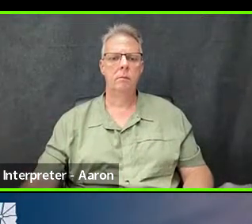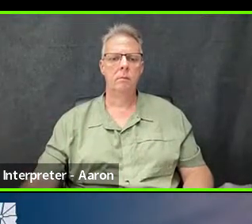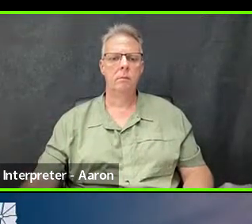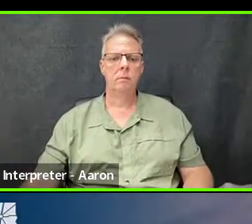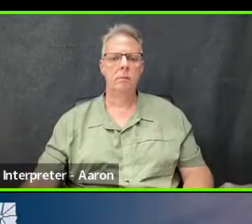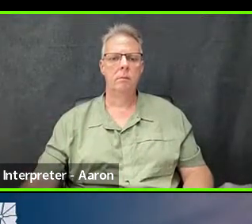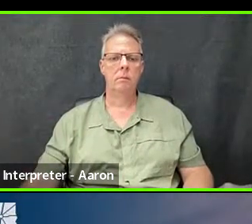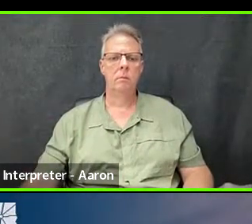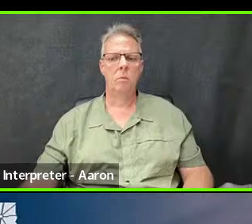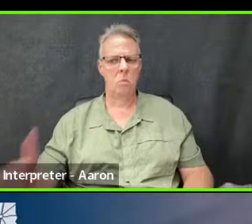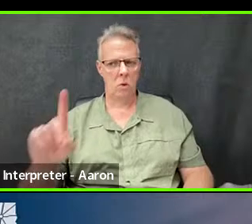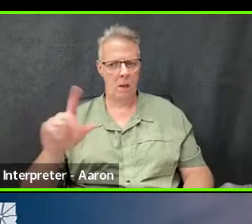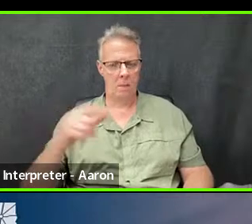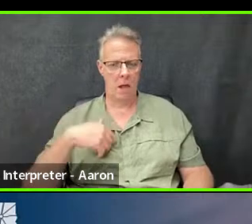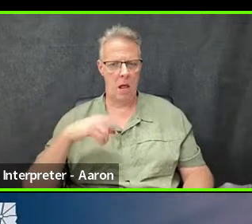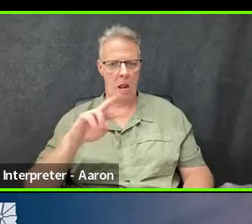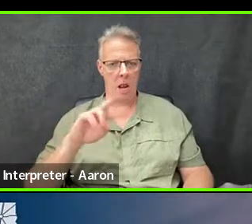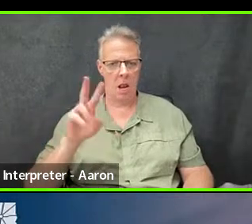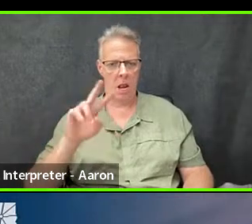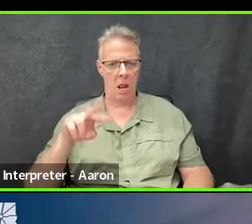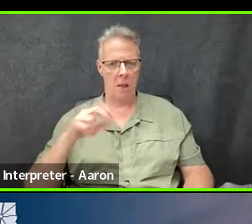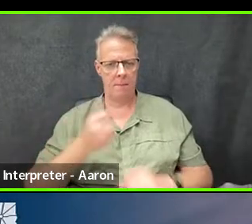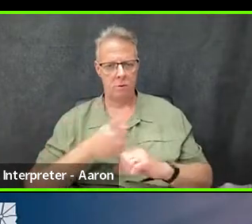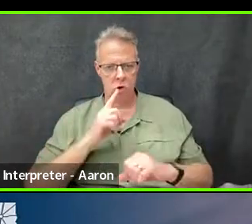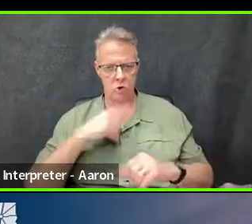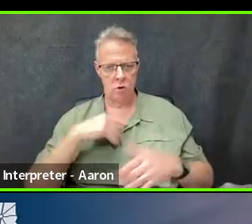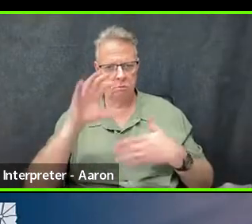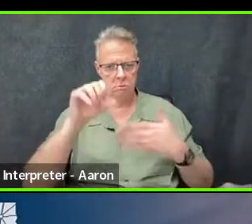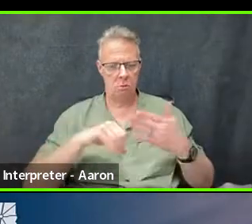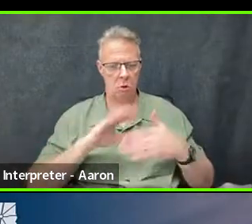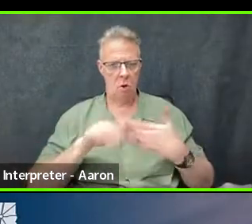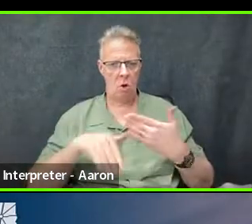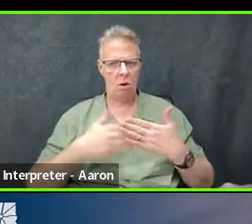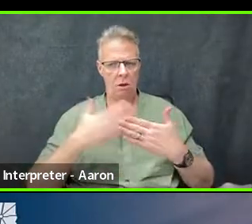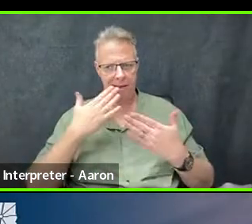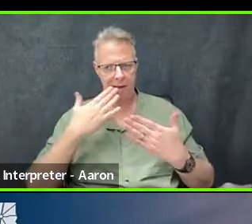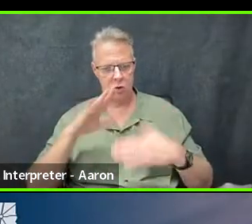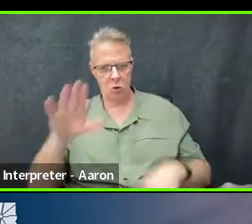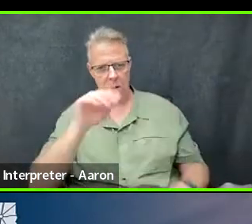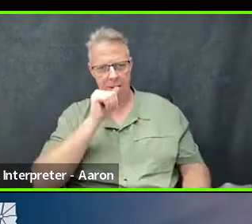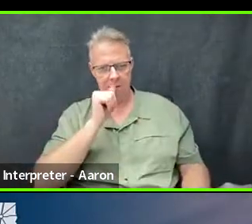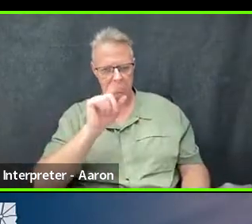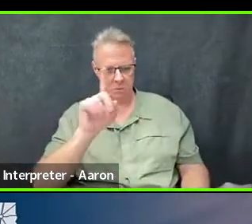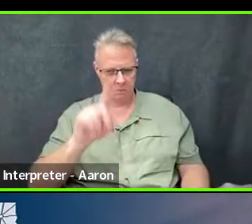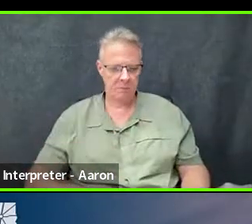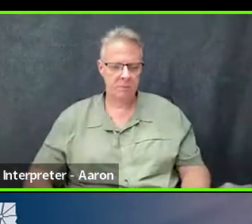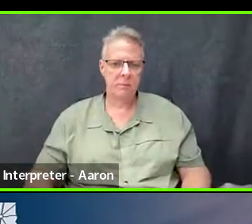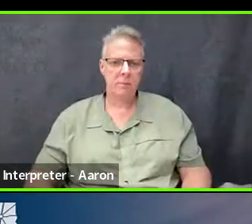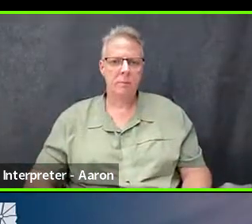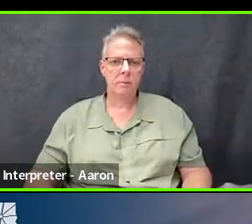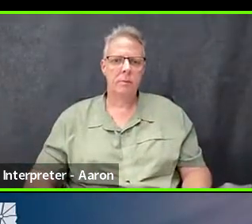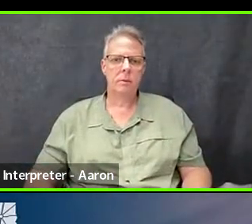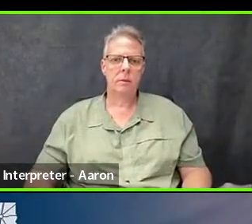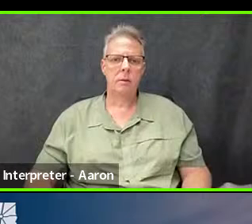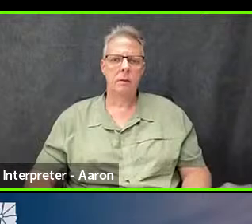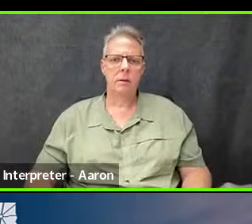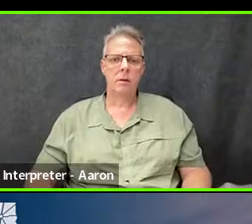Pardon me as I'm just looking through and making sure I've captured everything. Appreciate your patience.